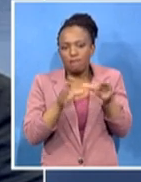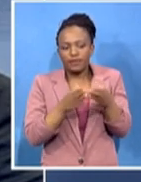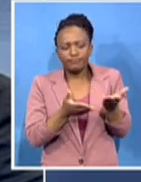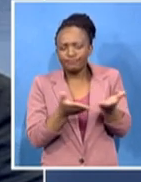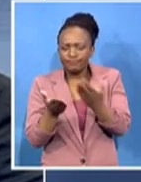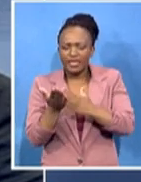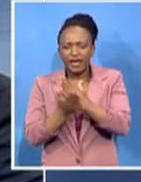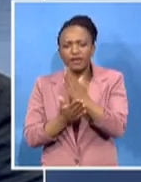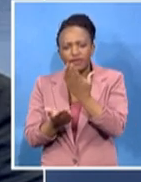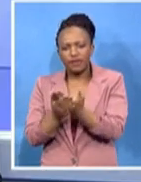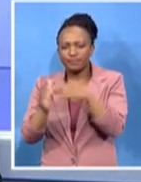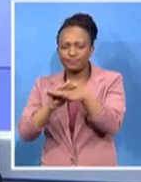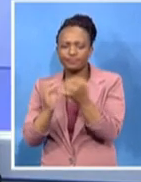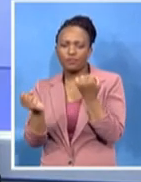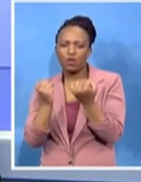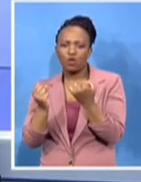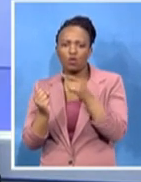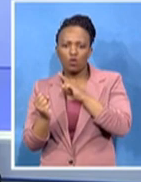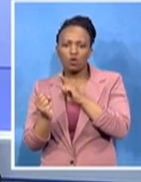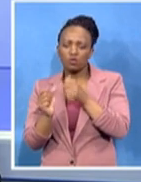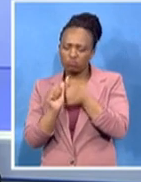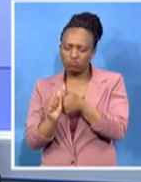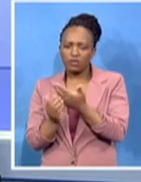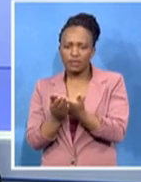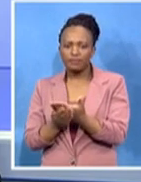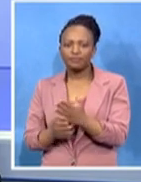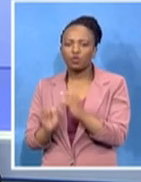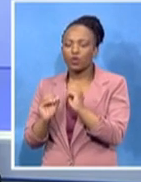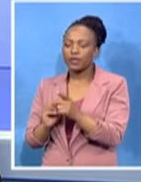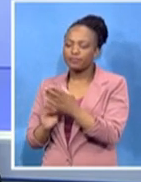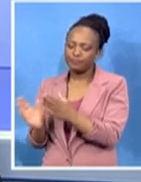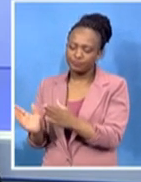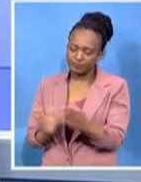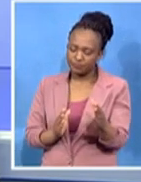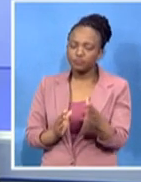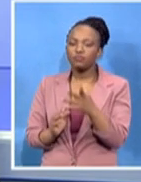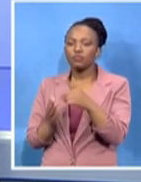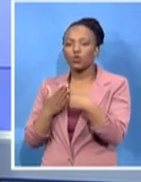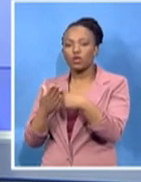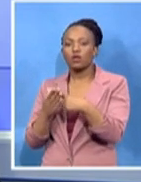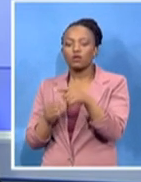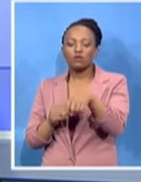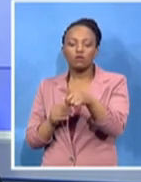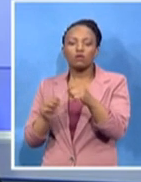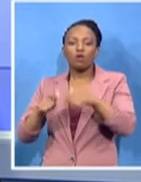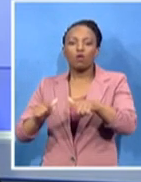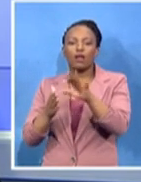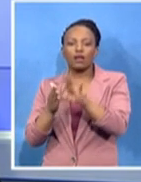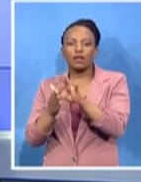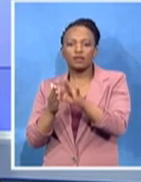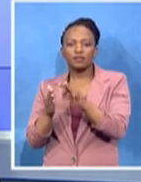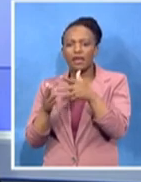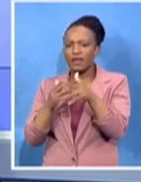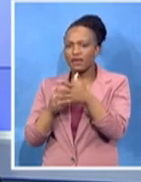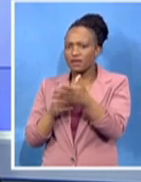it. Okay, let's just talk about the upcoming local government elections. Is there any indication in terms of when they will be